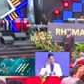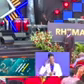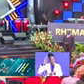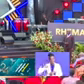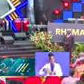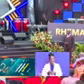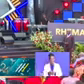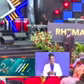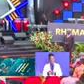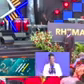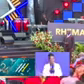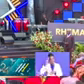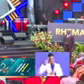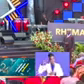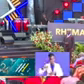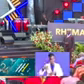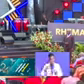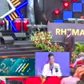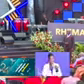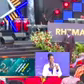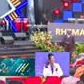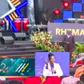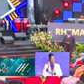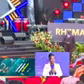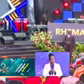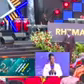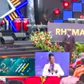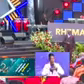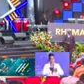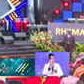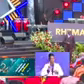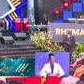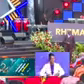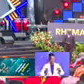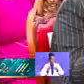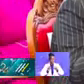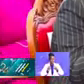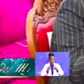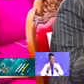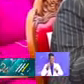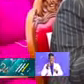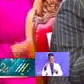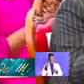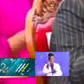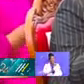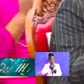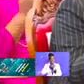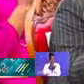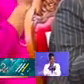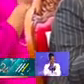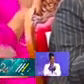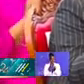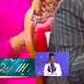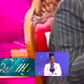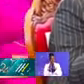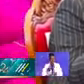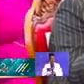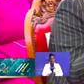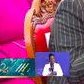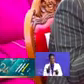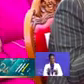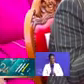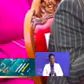salute you and salute the grace of God upon your life somebody say amen and we